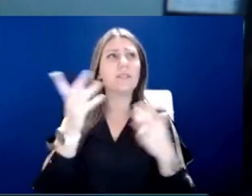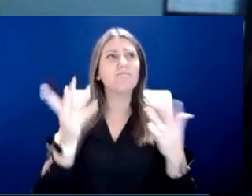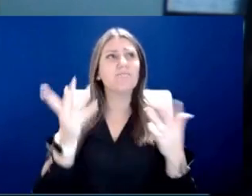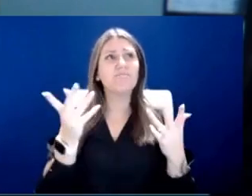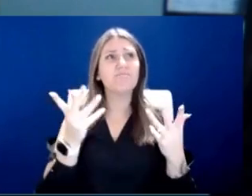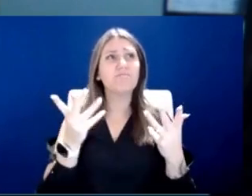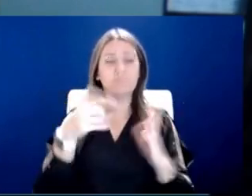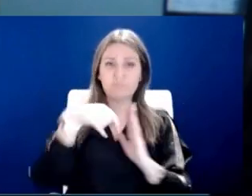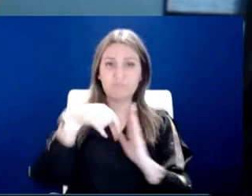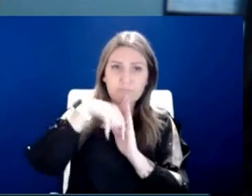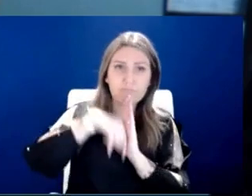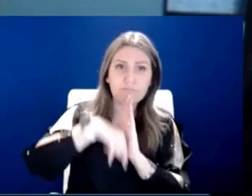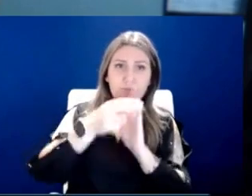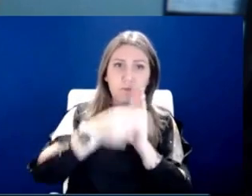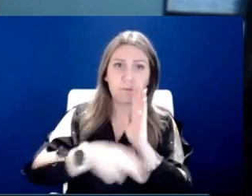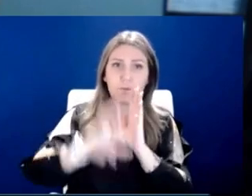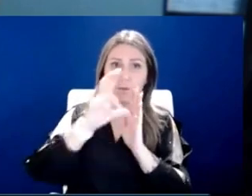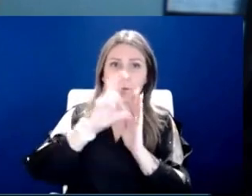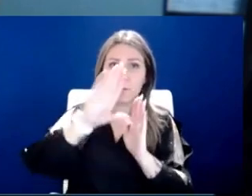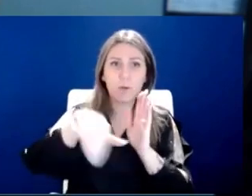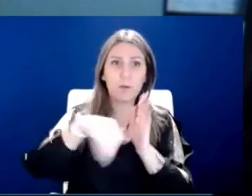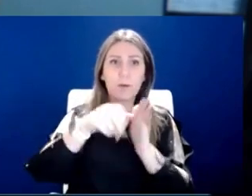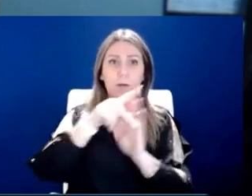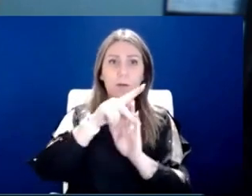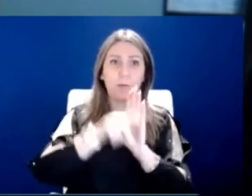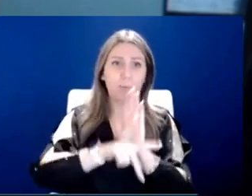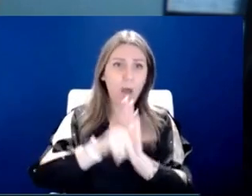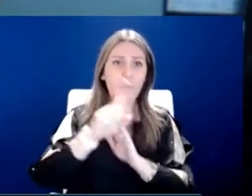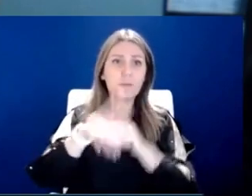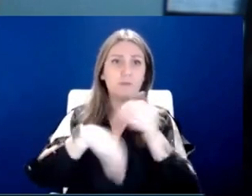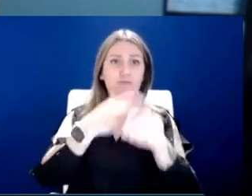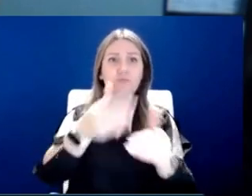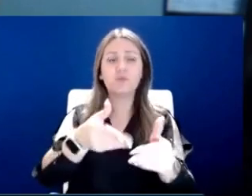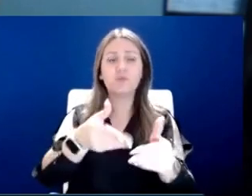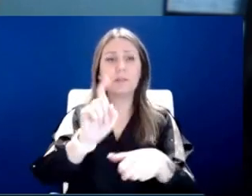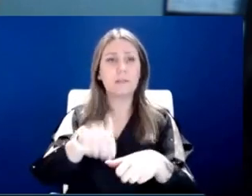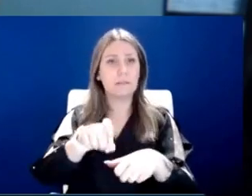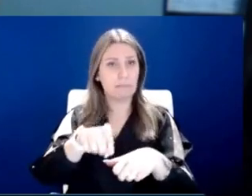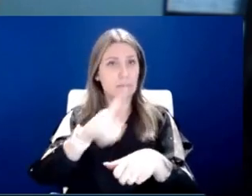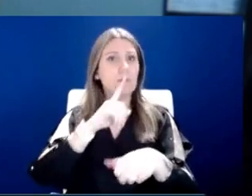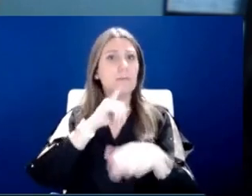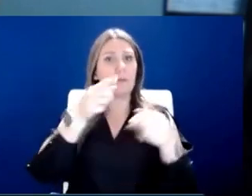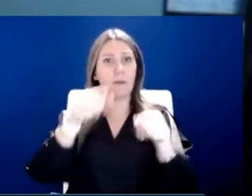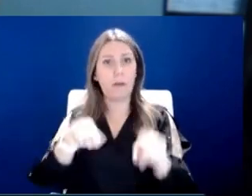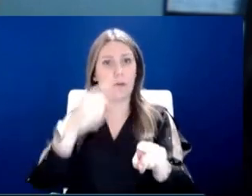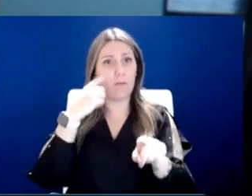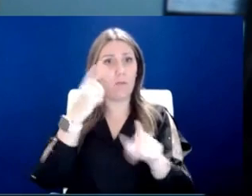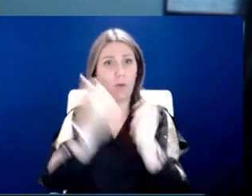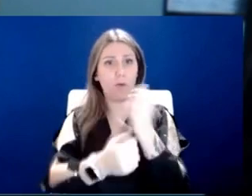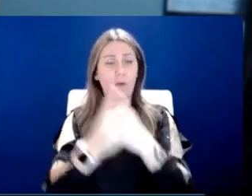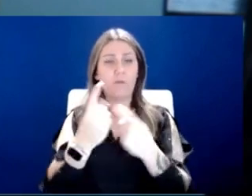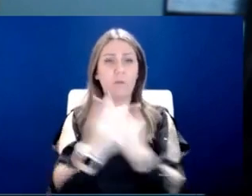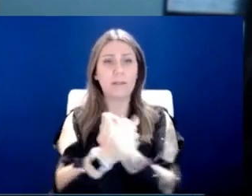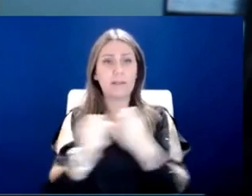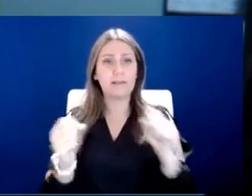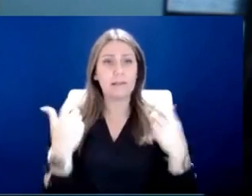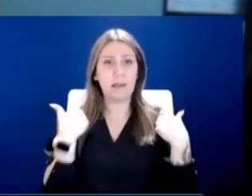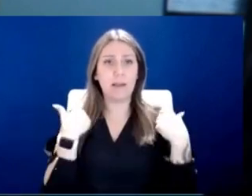extensive review of all the policies and procedures that are going to have to take place to keep everybody safe and healthy, let competition go on.